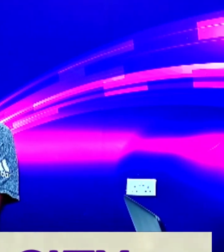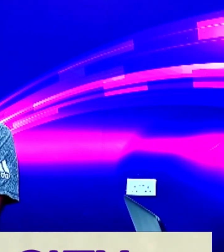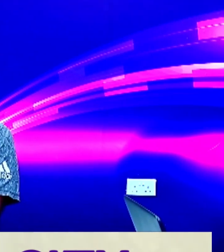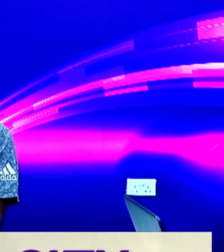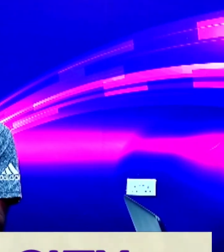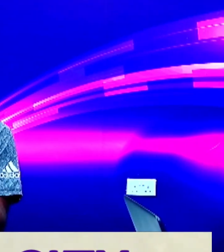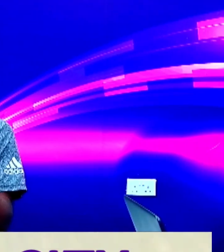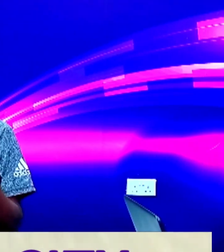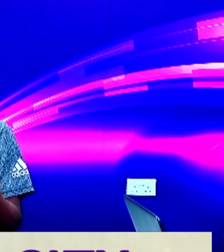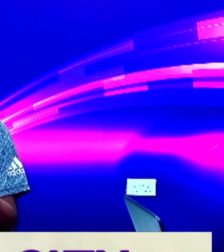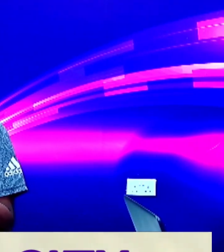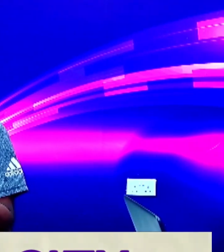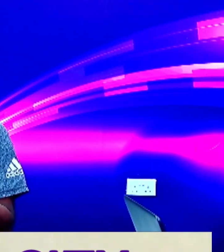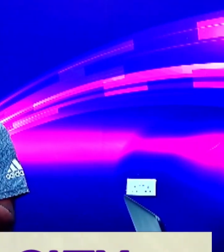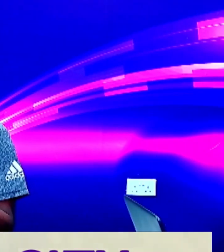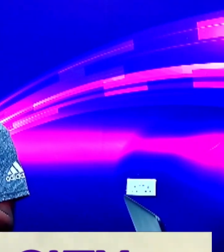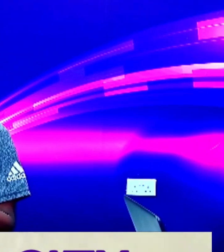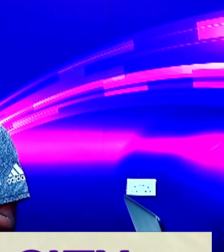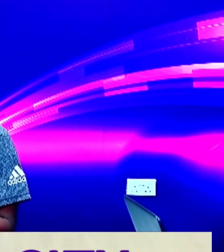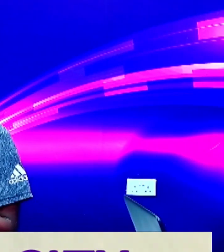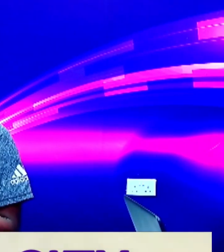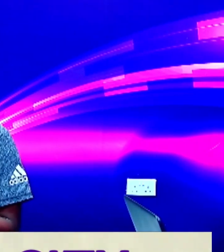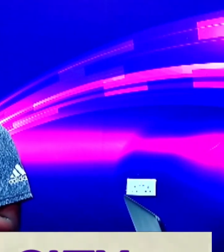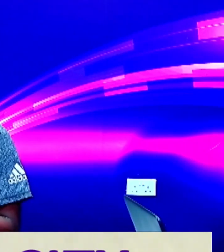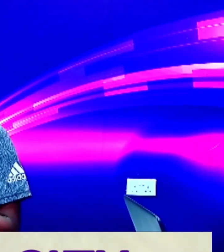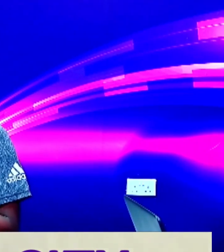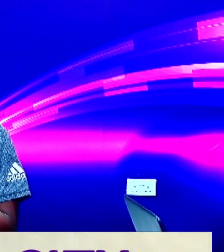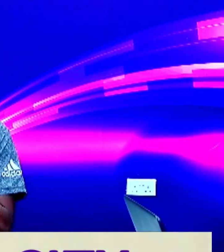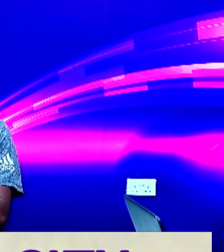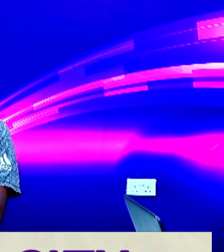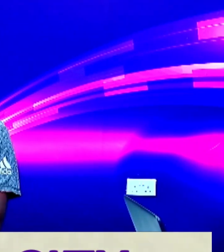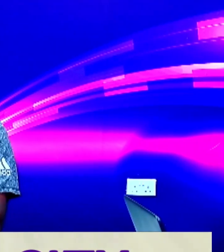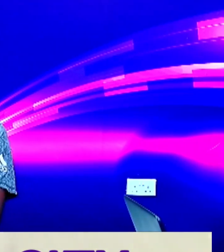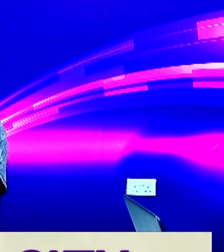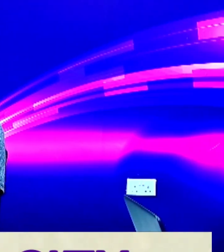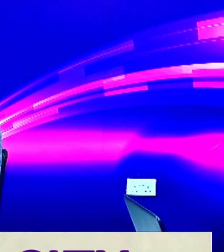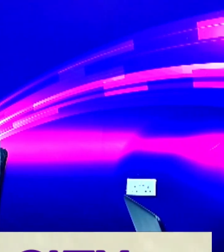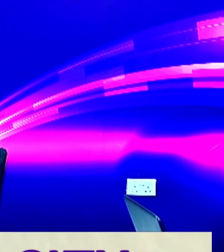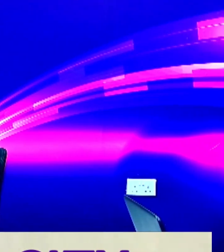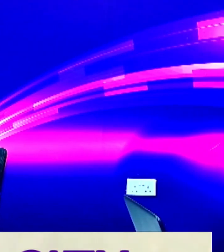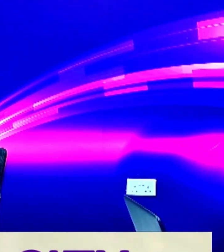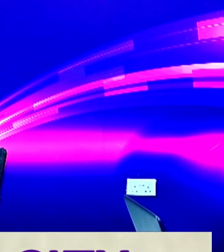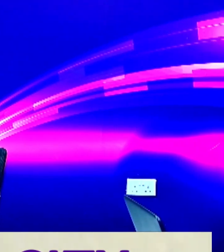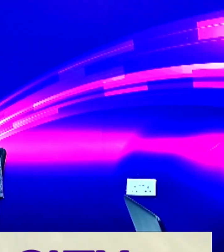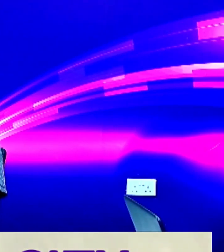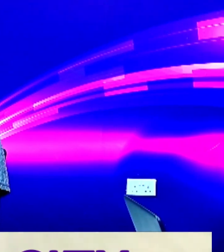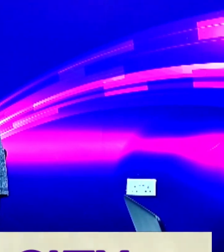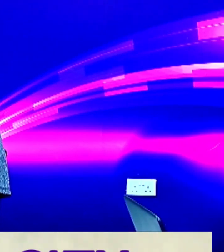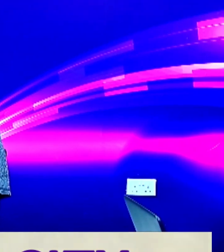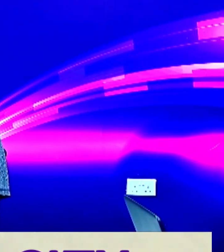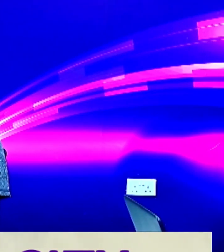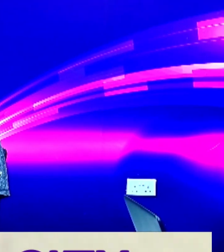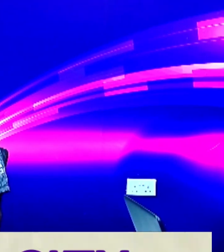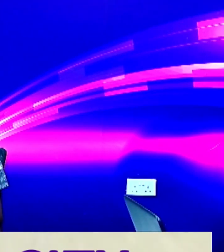Kenya will look to defend more, because when you see a